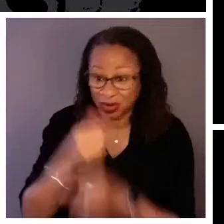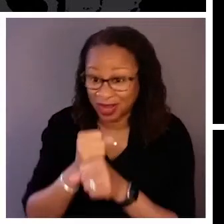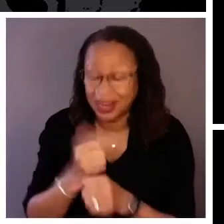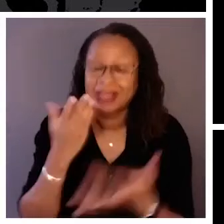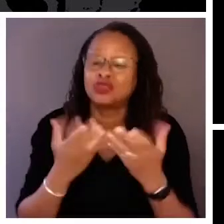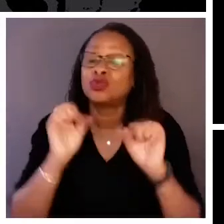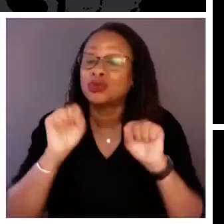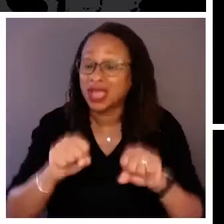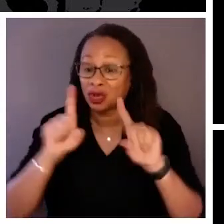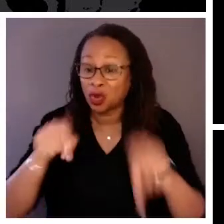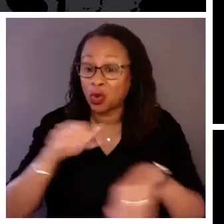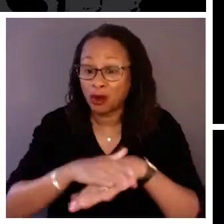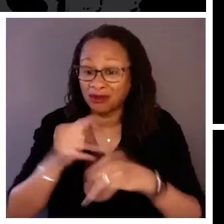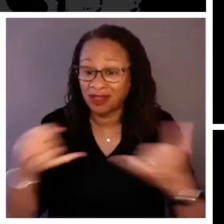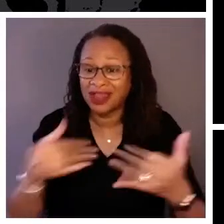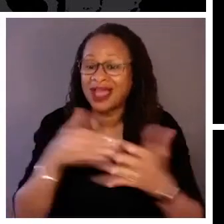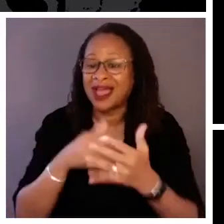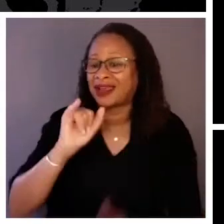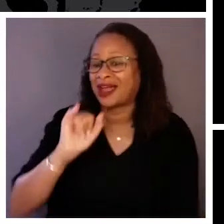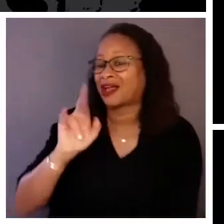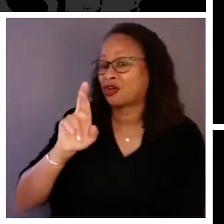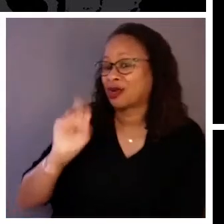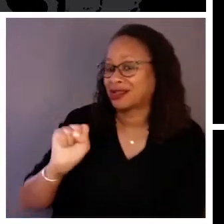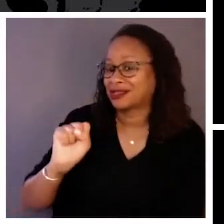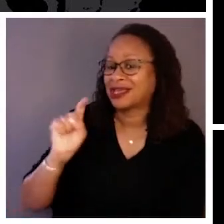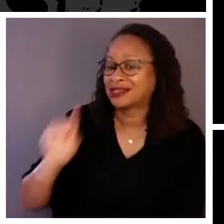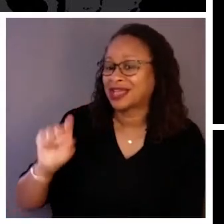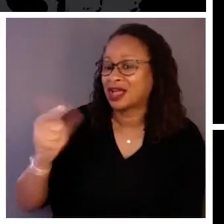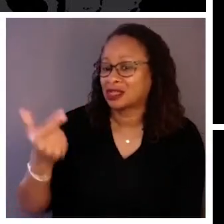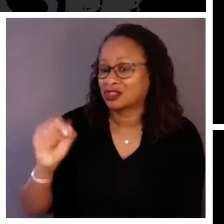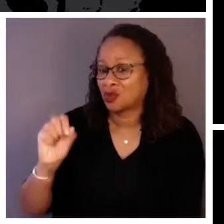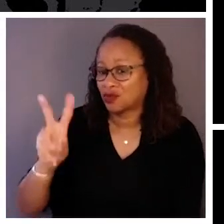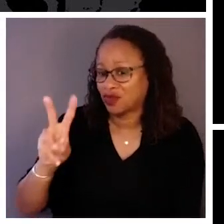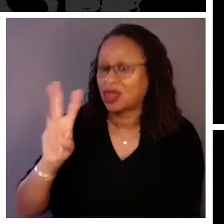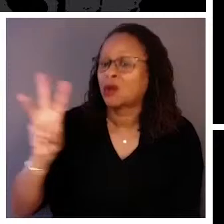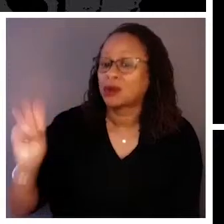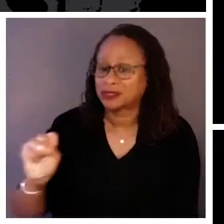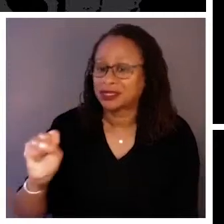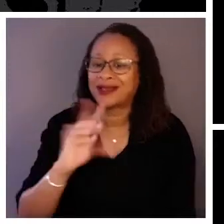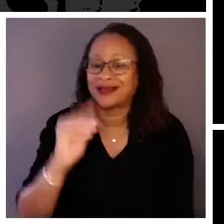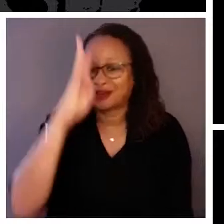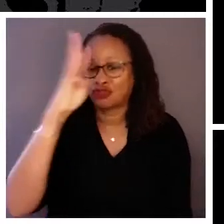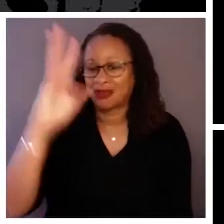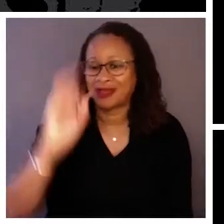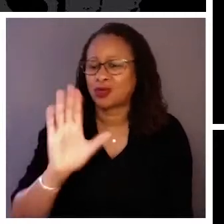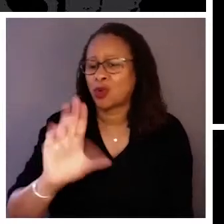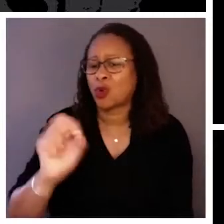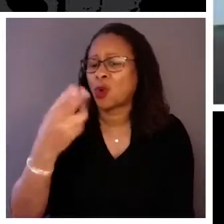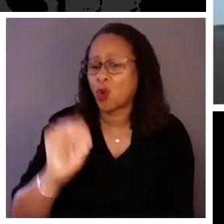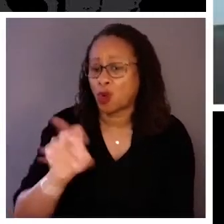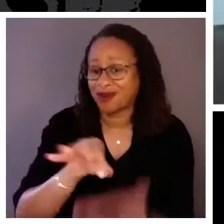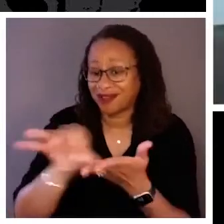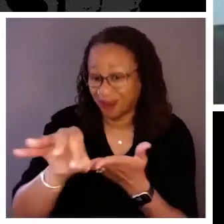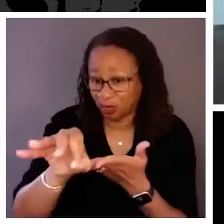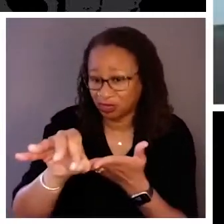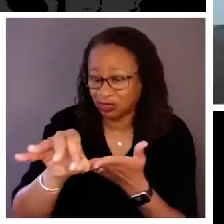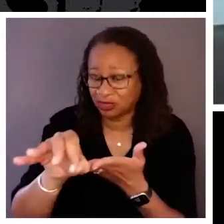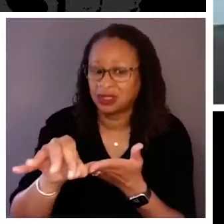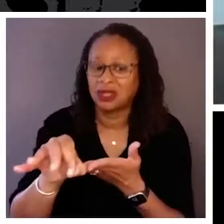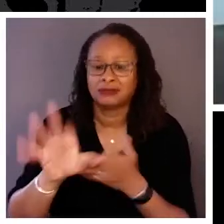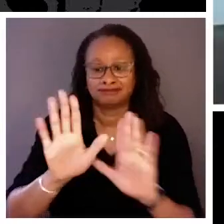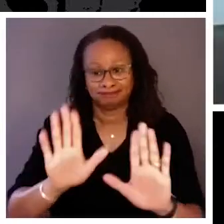online at the IRS.gov website and create your own account, your